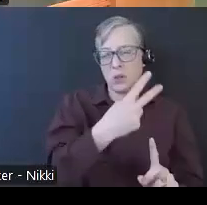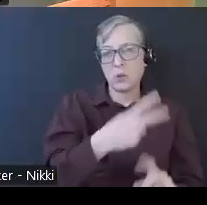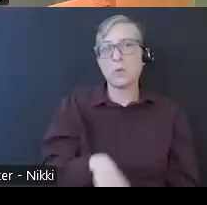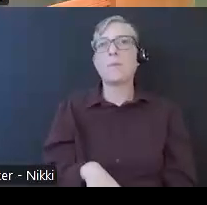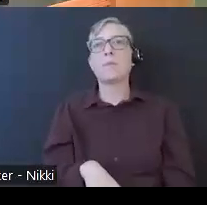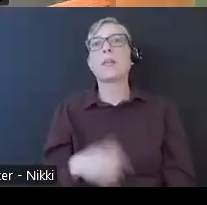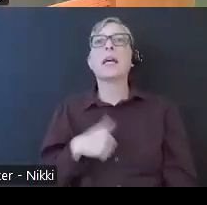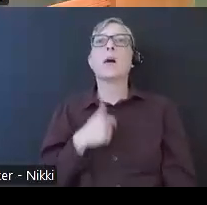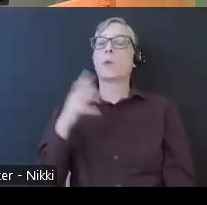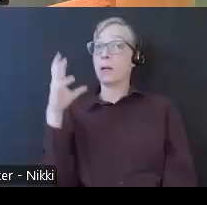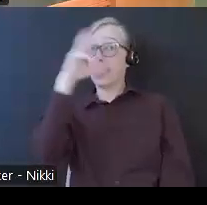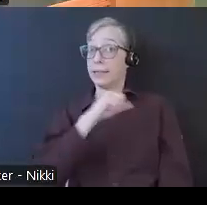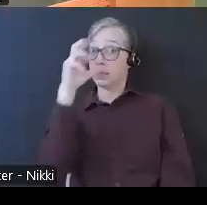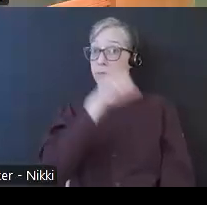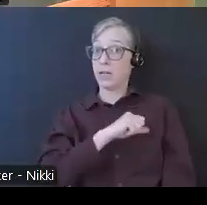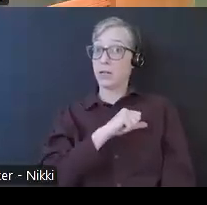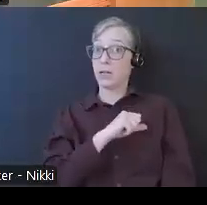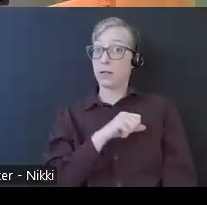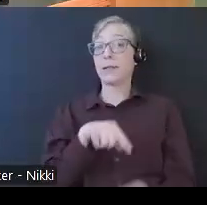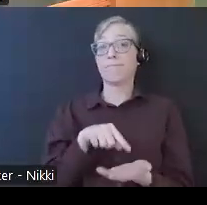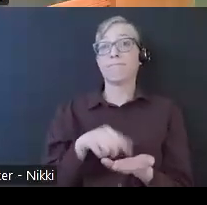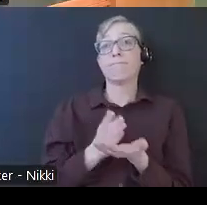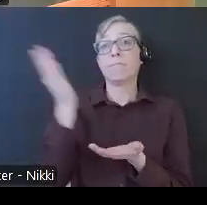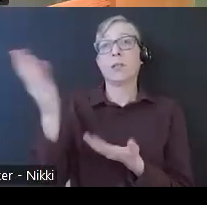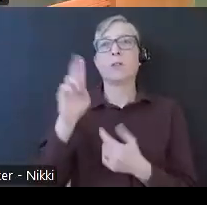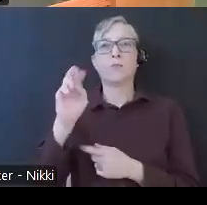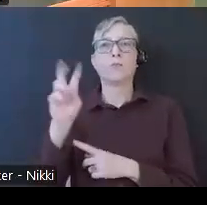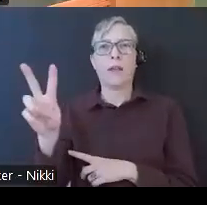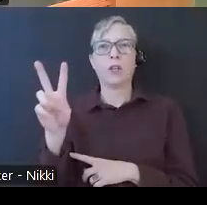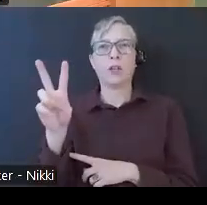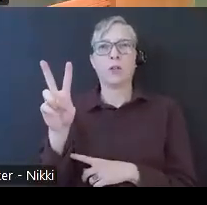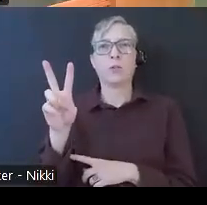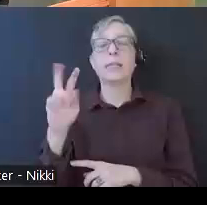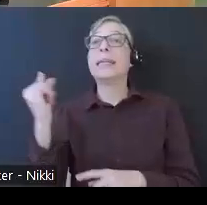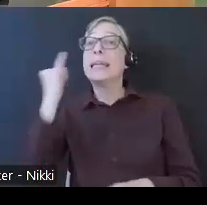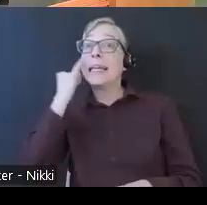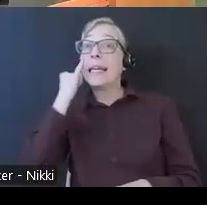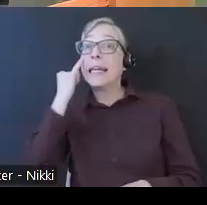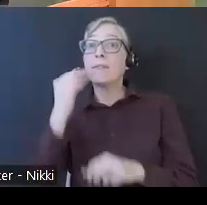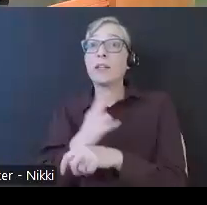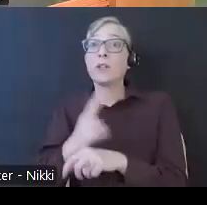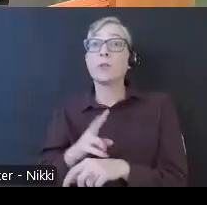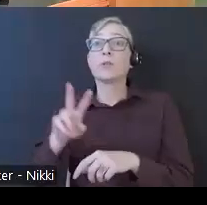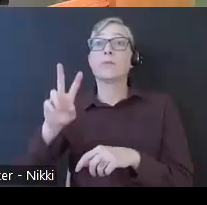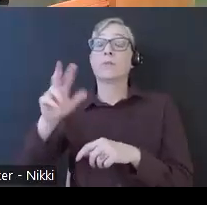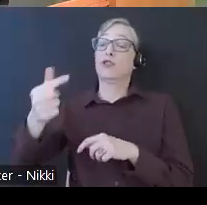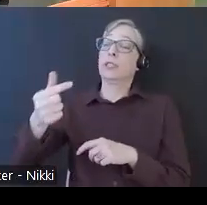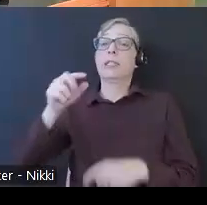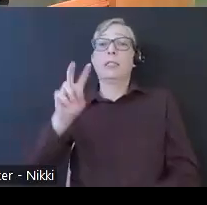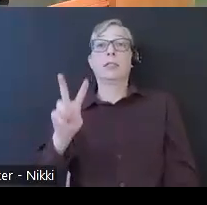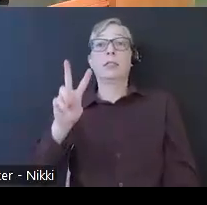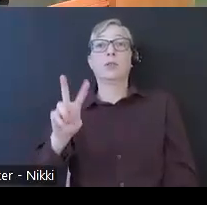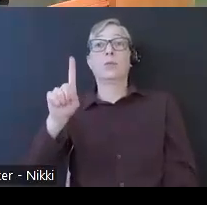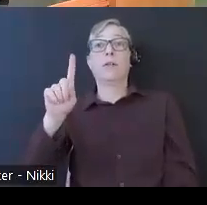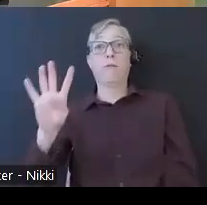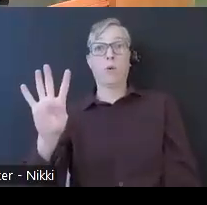revenues per patient average, depending on everyone gets G2204 and the 99492 in the first